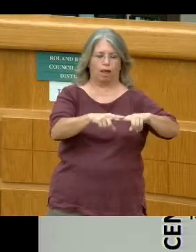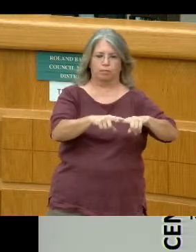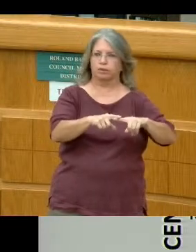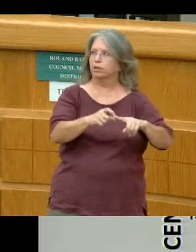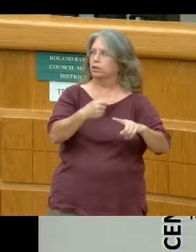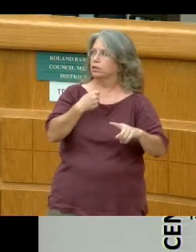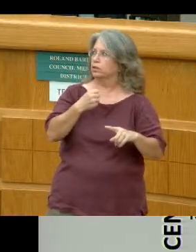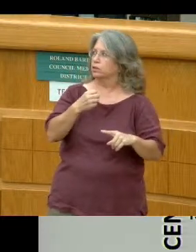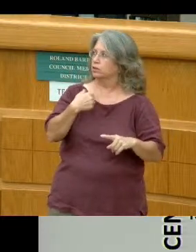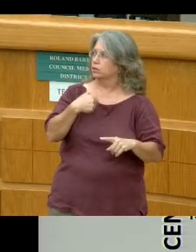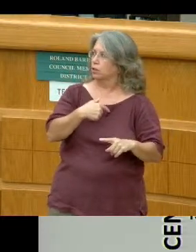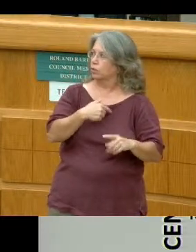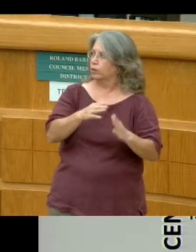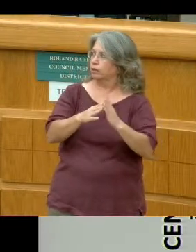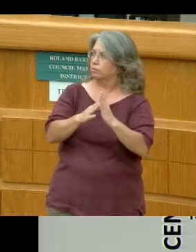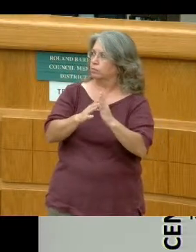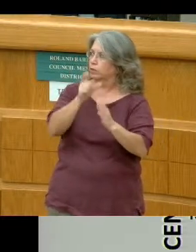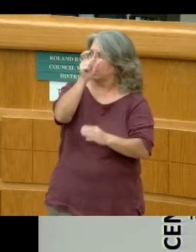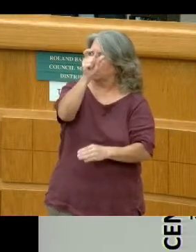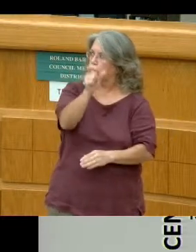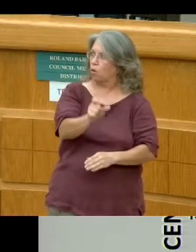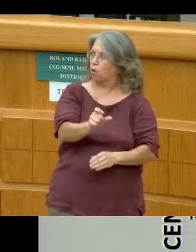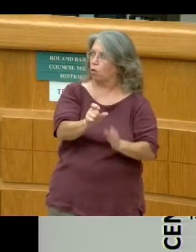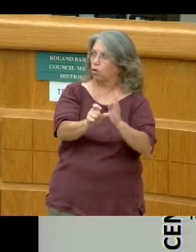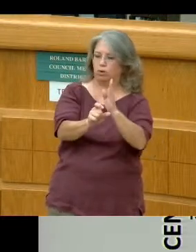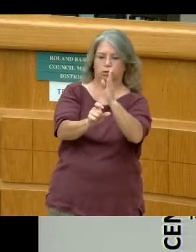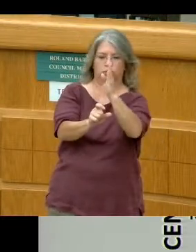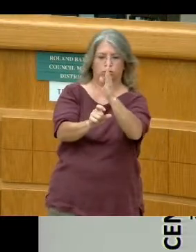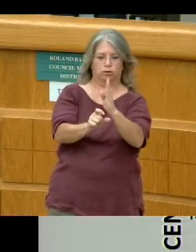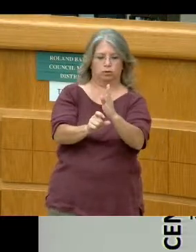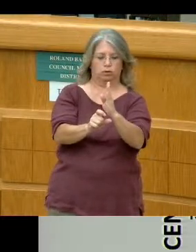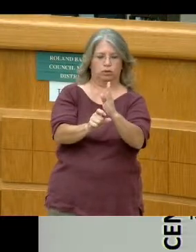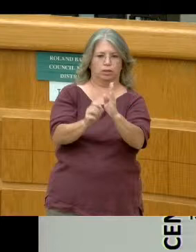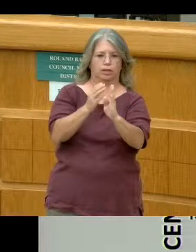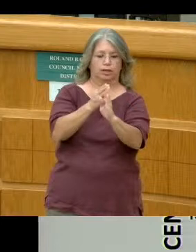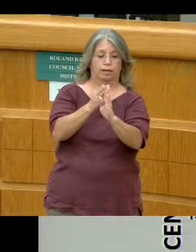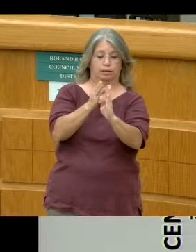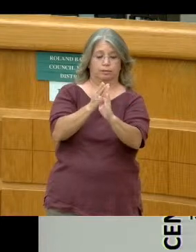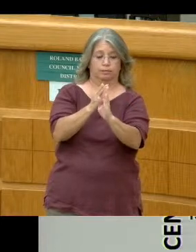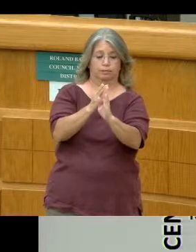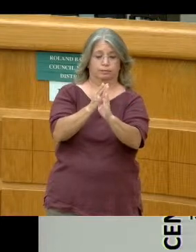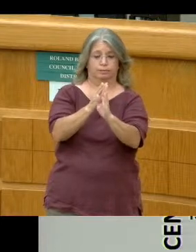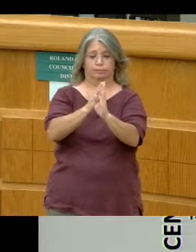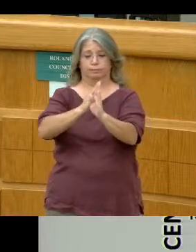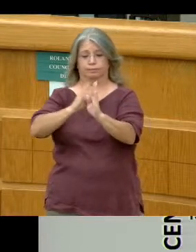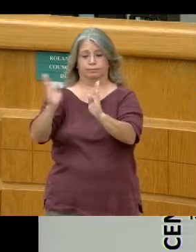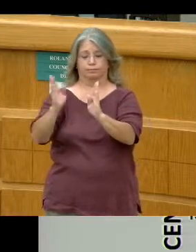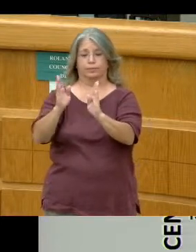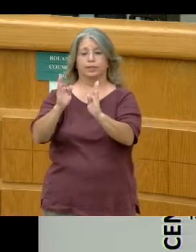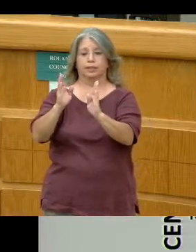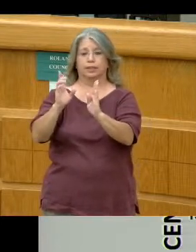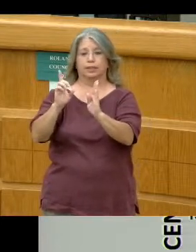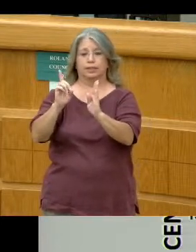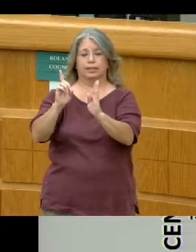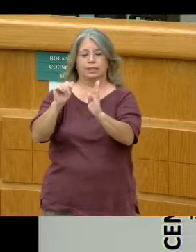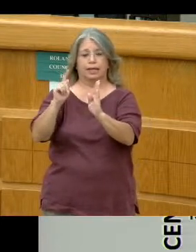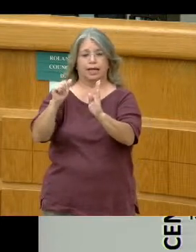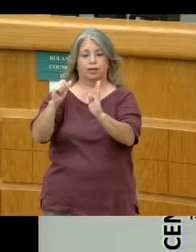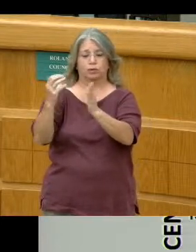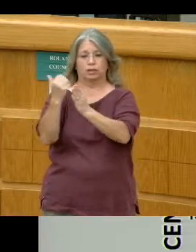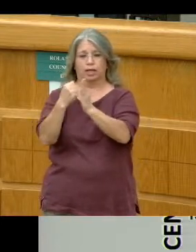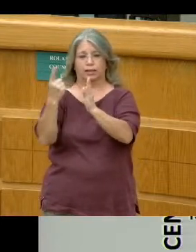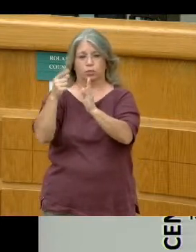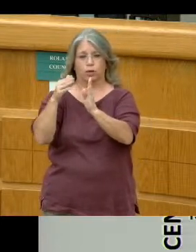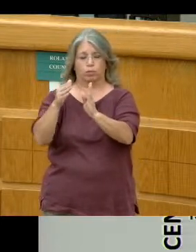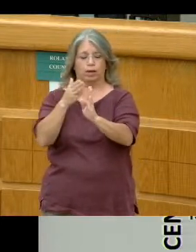that poll there and said before this point, the data was being collected one way. After it, now this new way for the federal government,